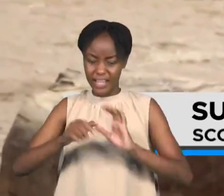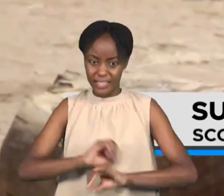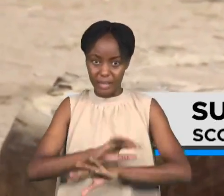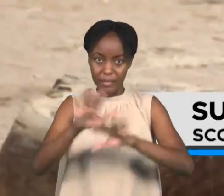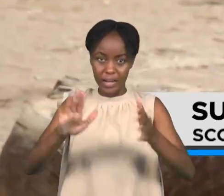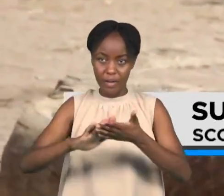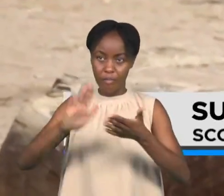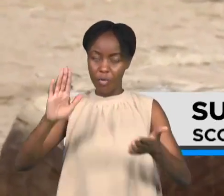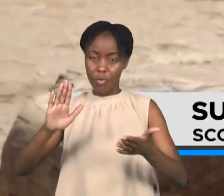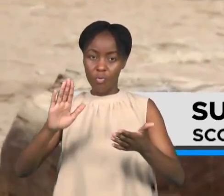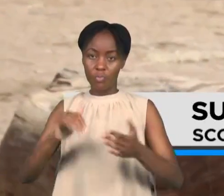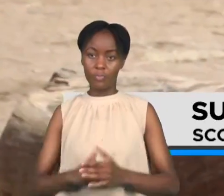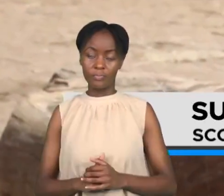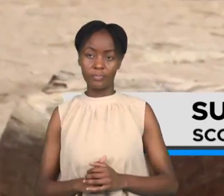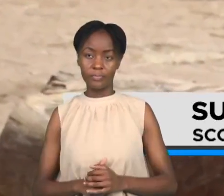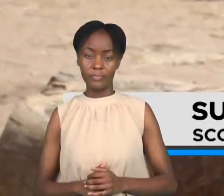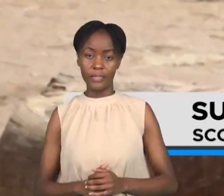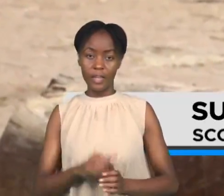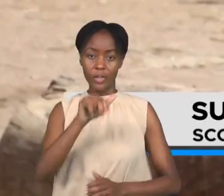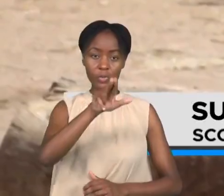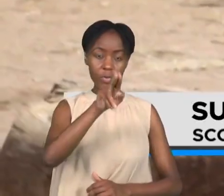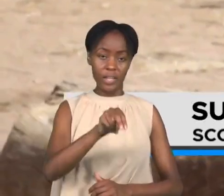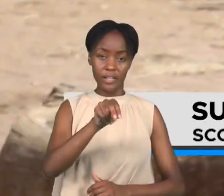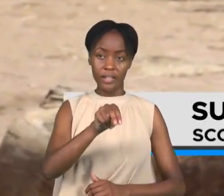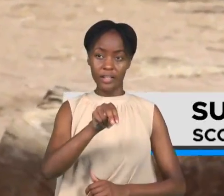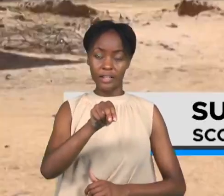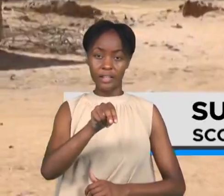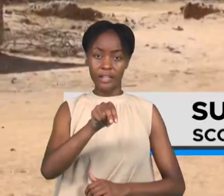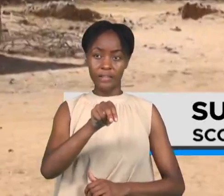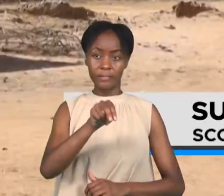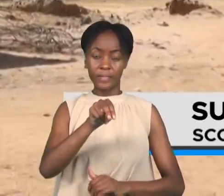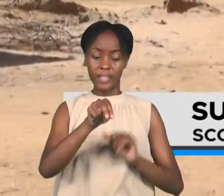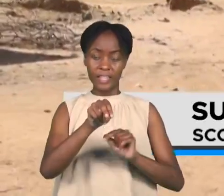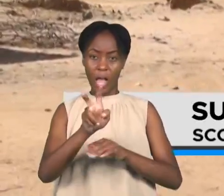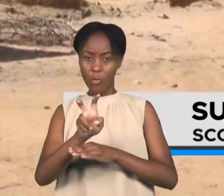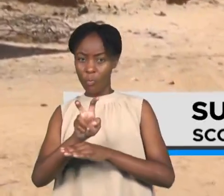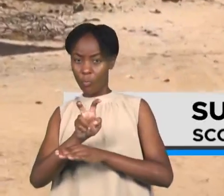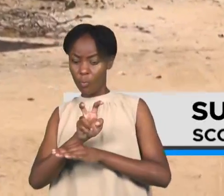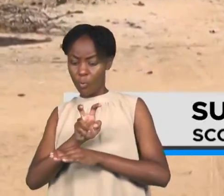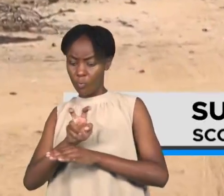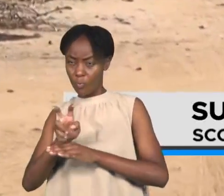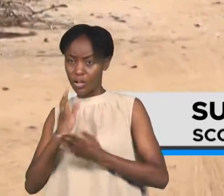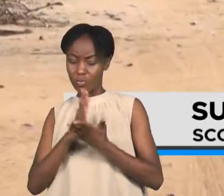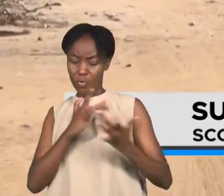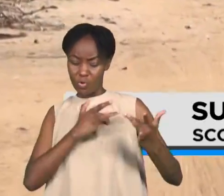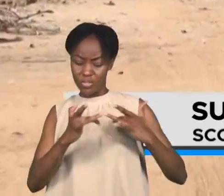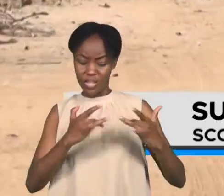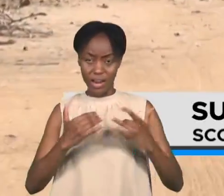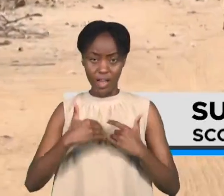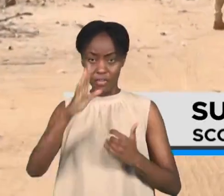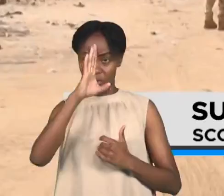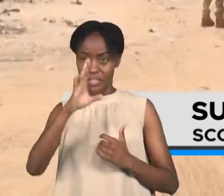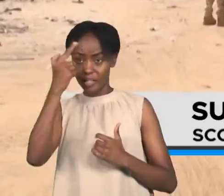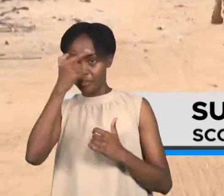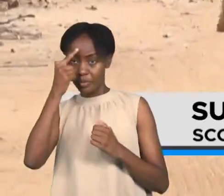disputes between militias. The United Nations, a long-running presence in the nation, also expressed deep concerns on Sunday over